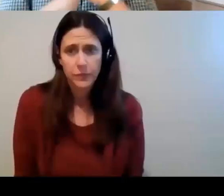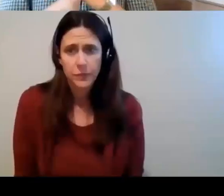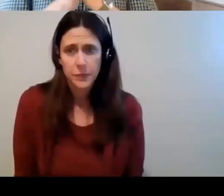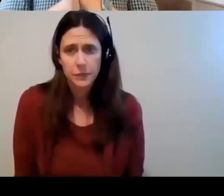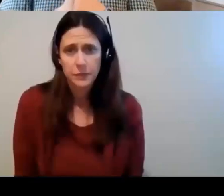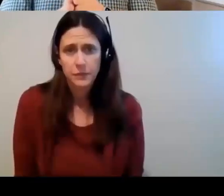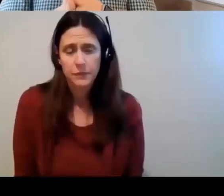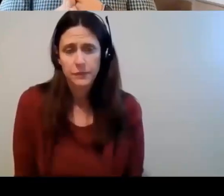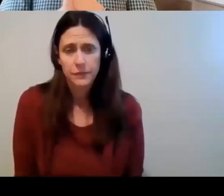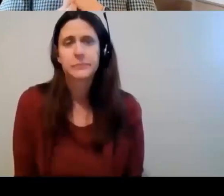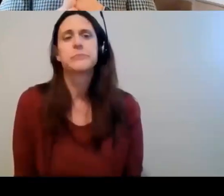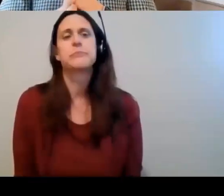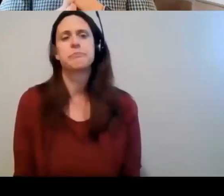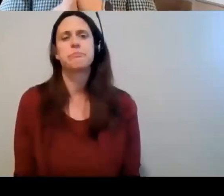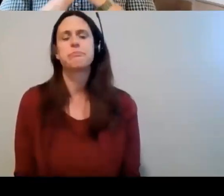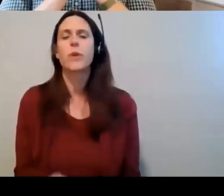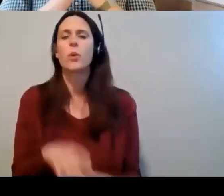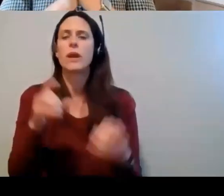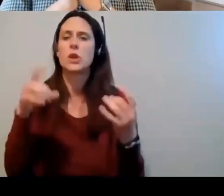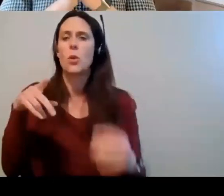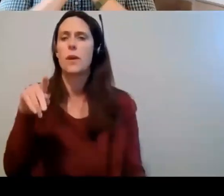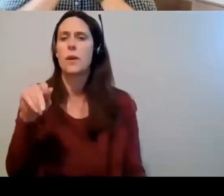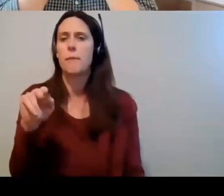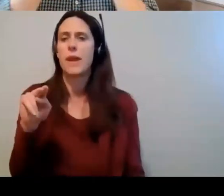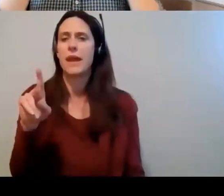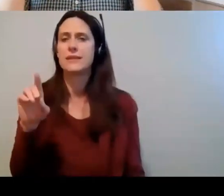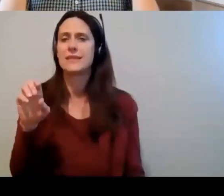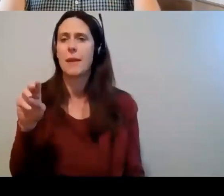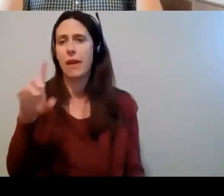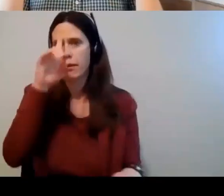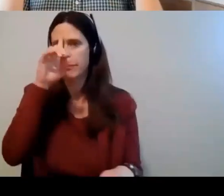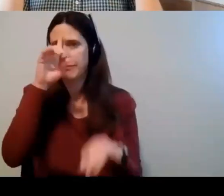So looking at the pandemic as collective trauma, we know that